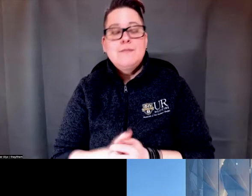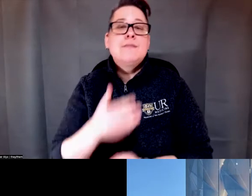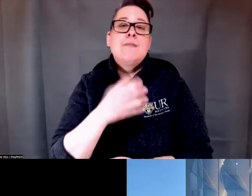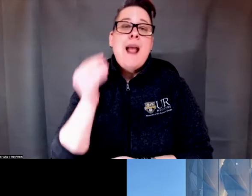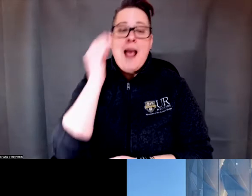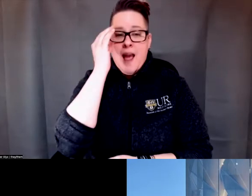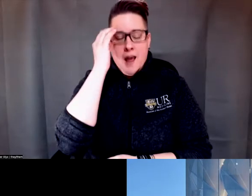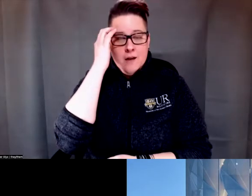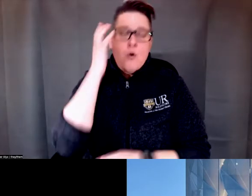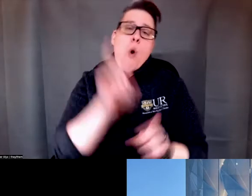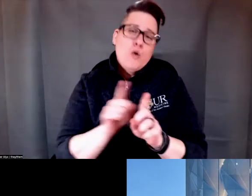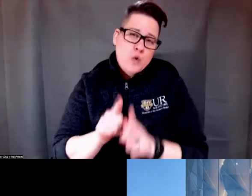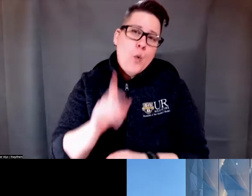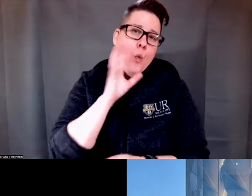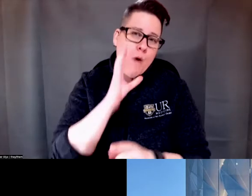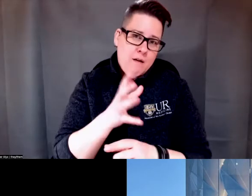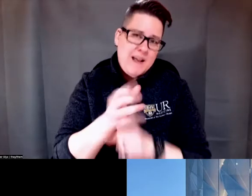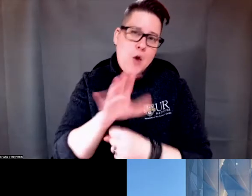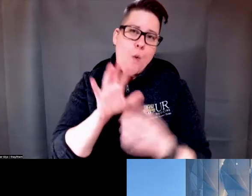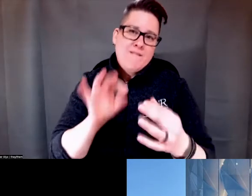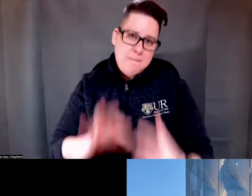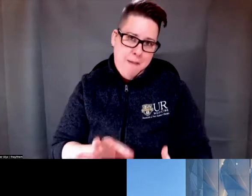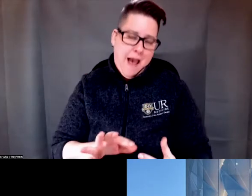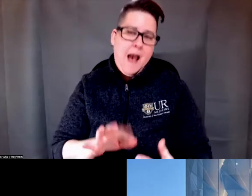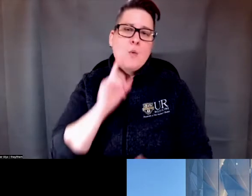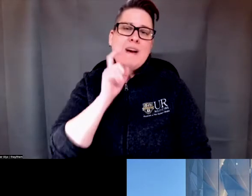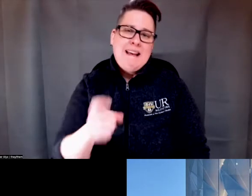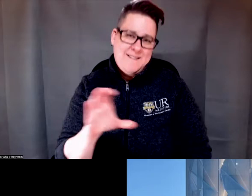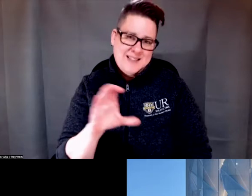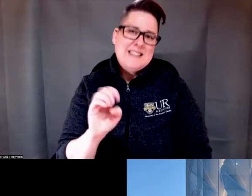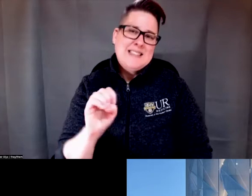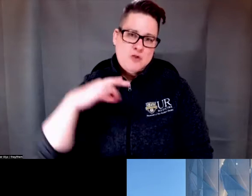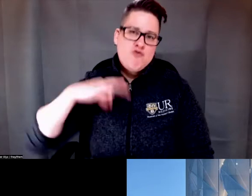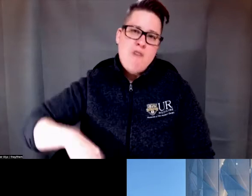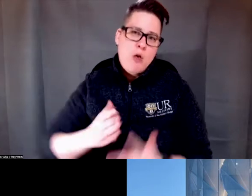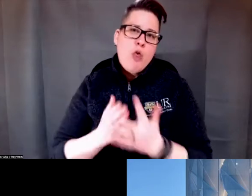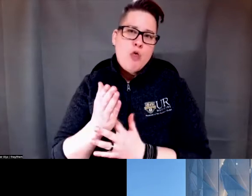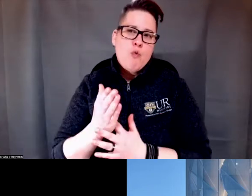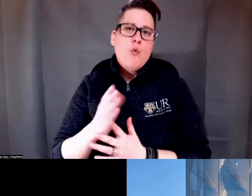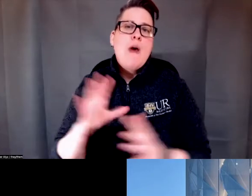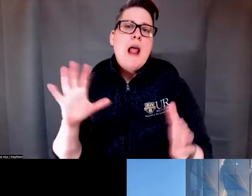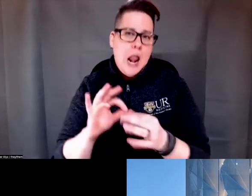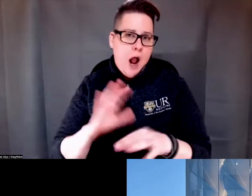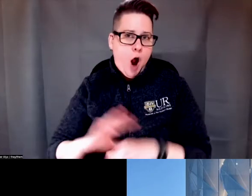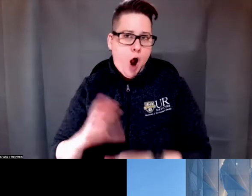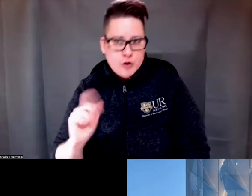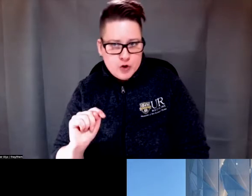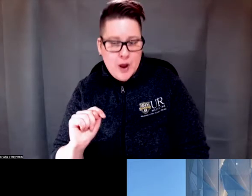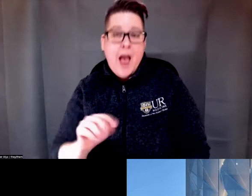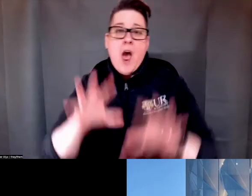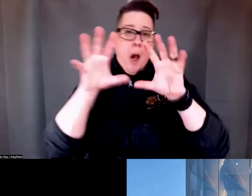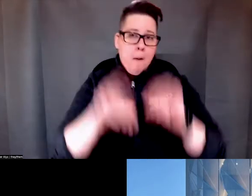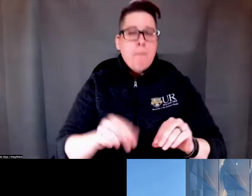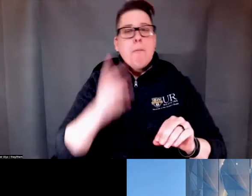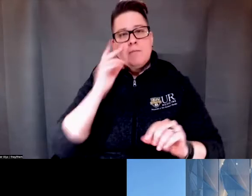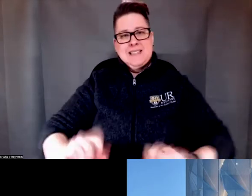we'll have an opportunity to provide us with feedback and receive C credits through a link to the chat, and there will be a link at the end of the presentation